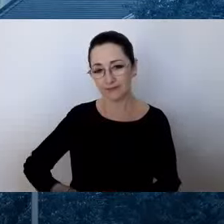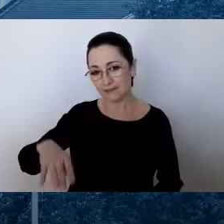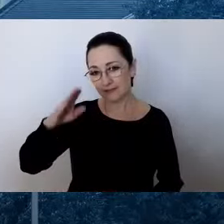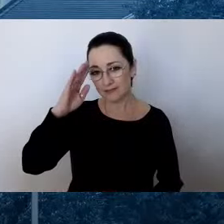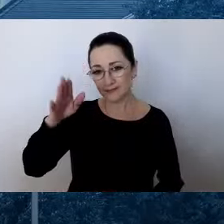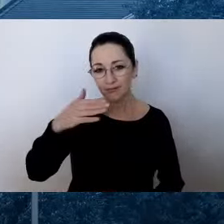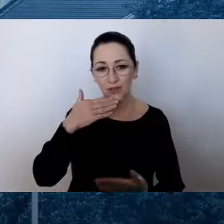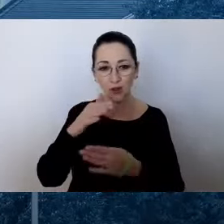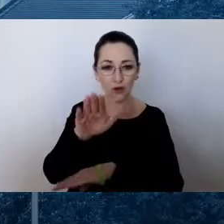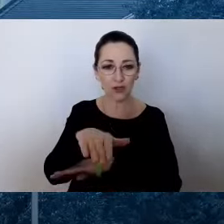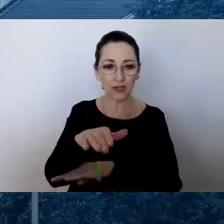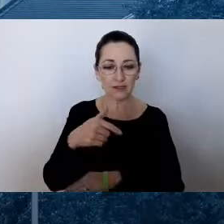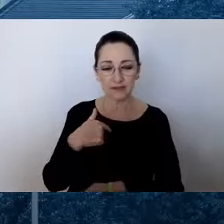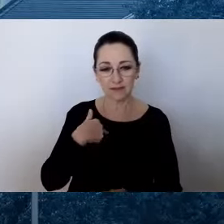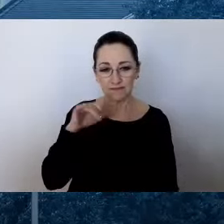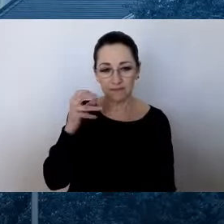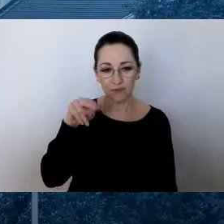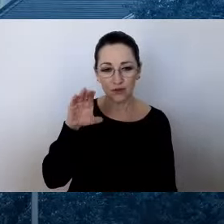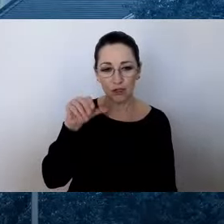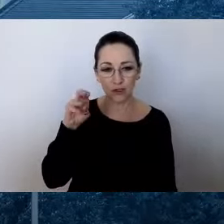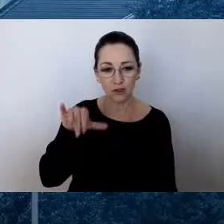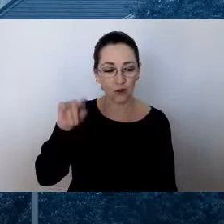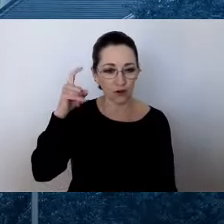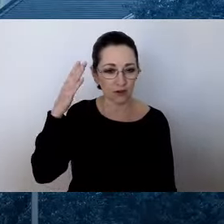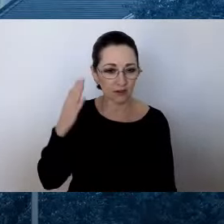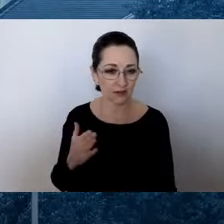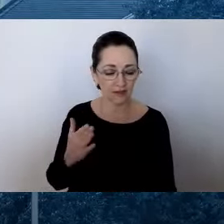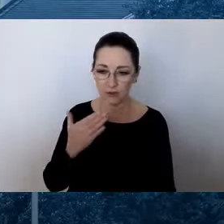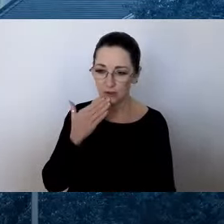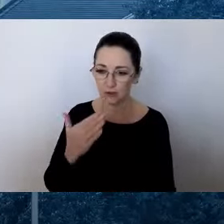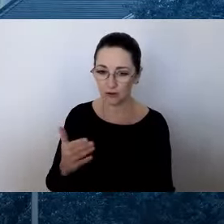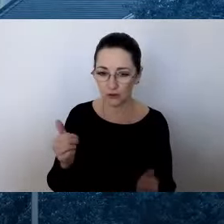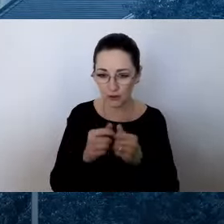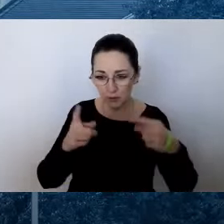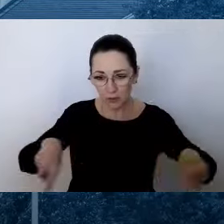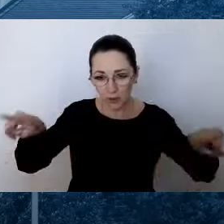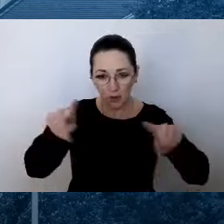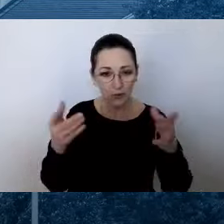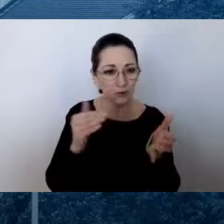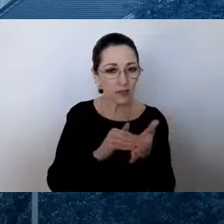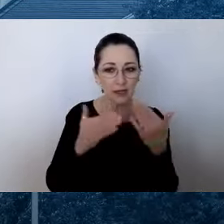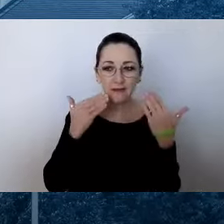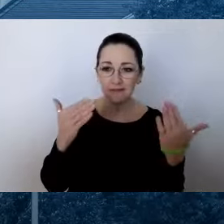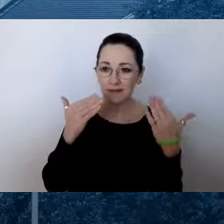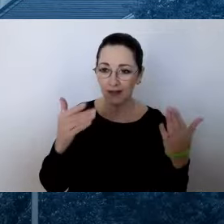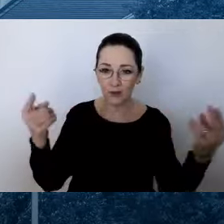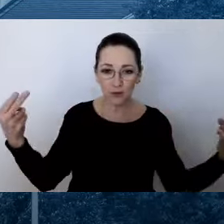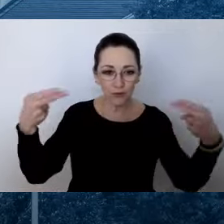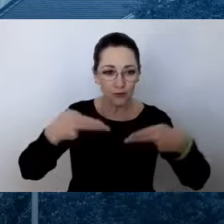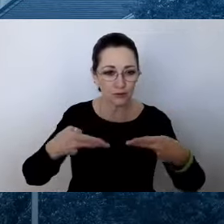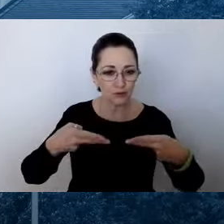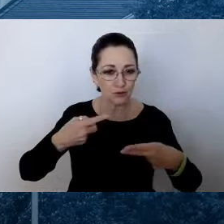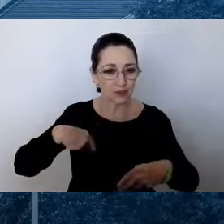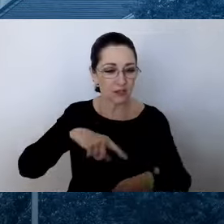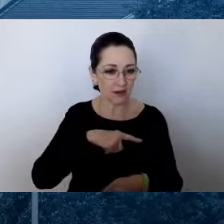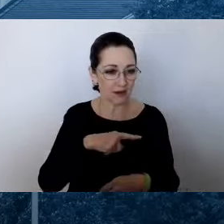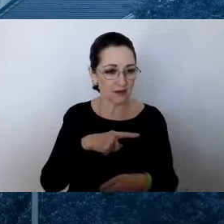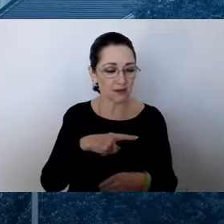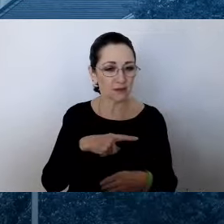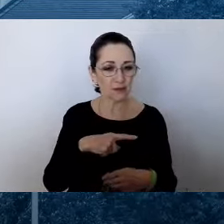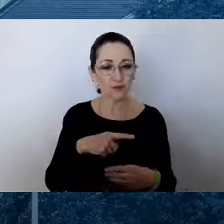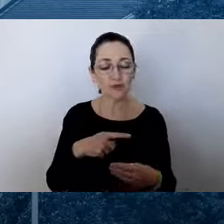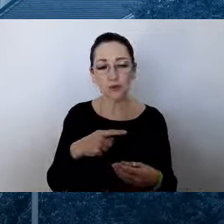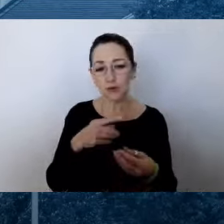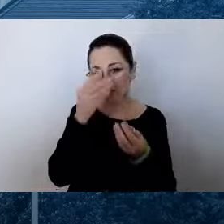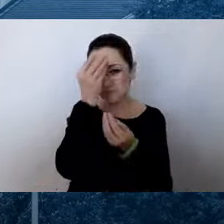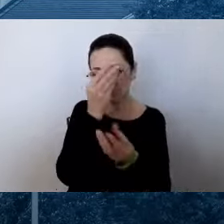Good afternoon, everyone. I'm Governor John Carney. It's good to be with you again. Thanks for joining us for our press conference to give you an